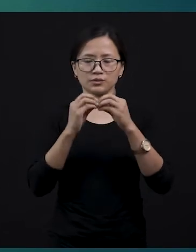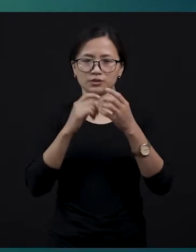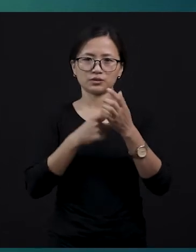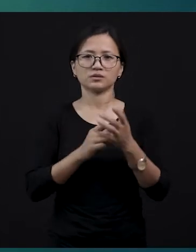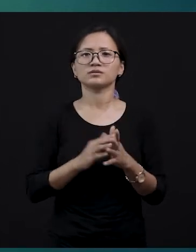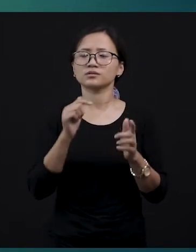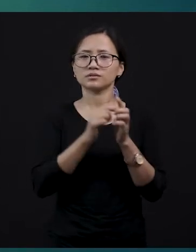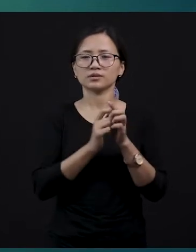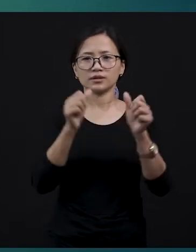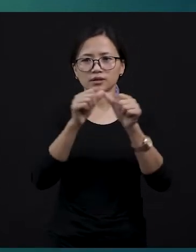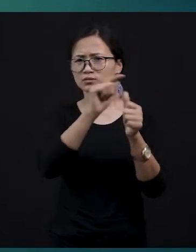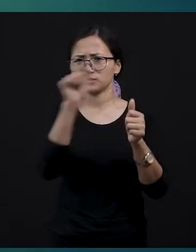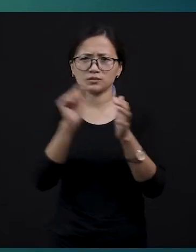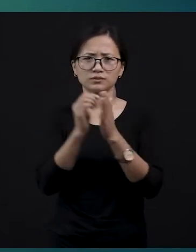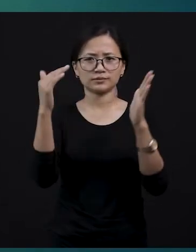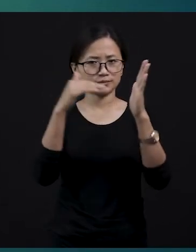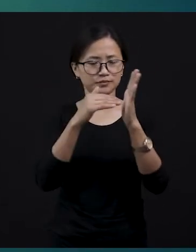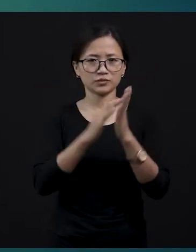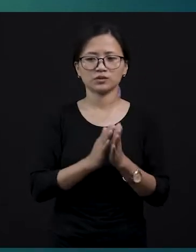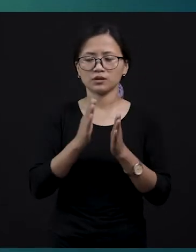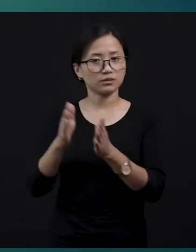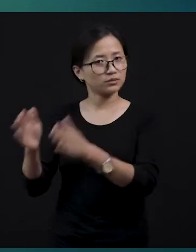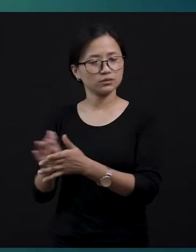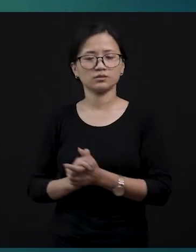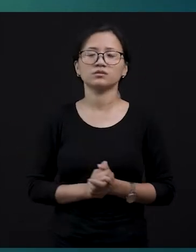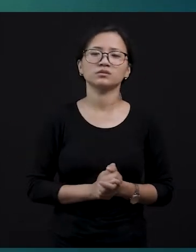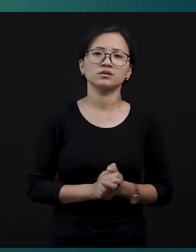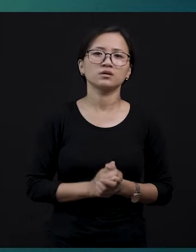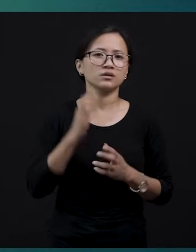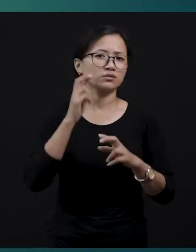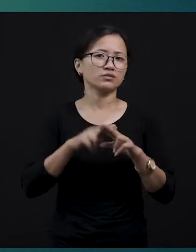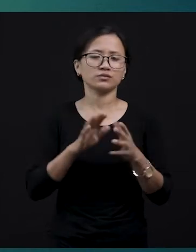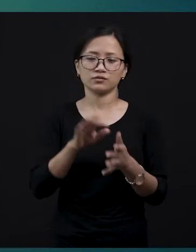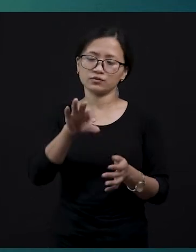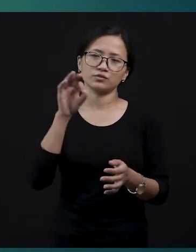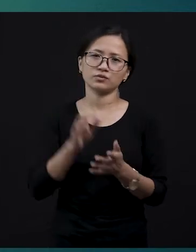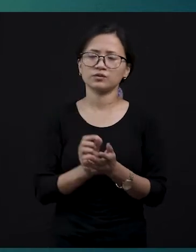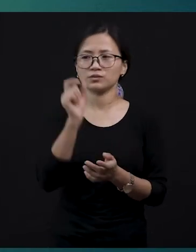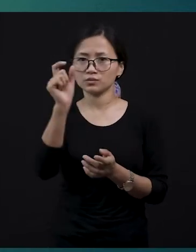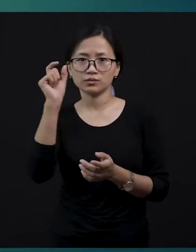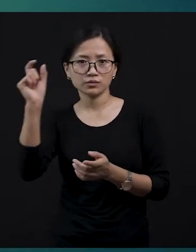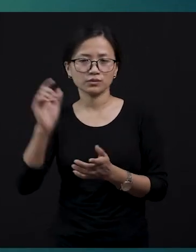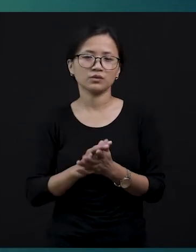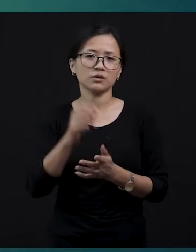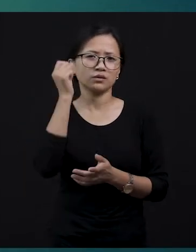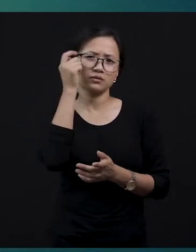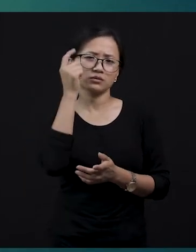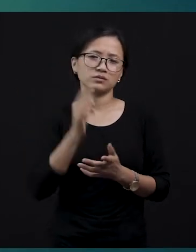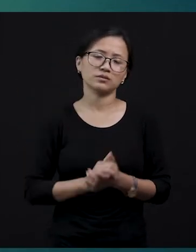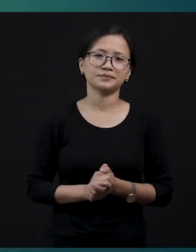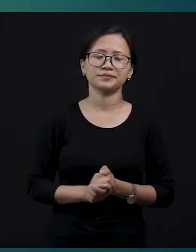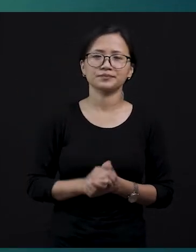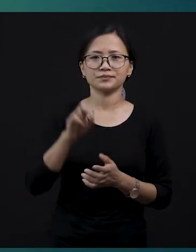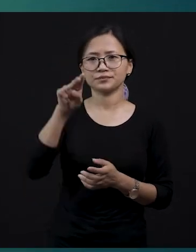C, D till Z. So it will be arranged to alphabetical orders. If you do not find a word or if you do not understand a word